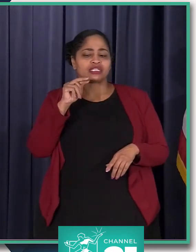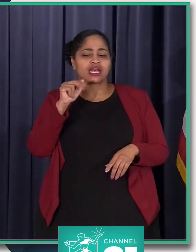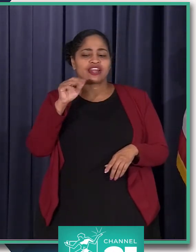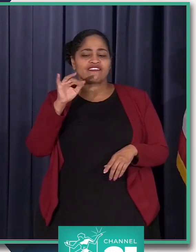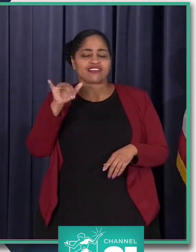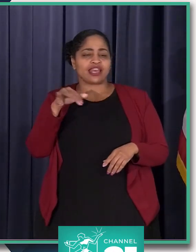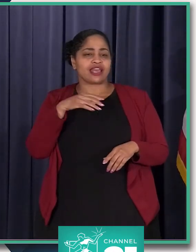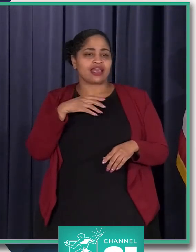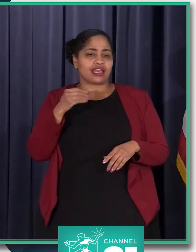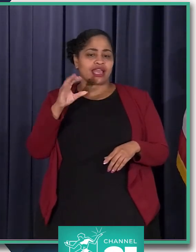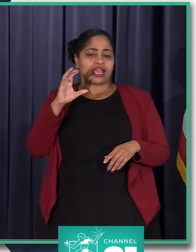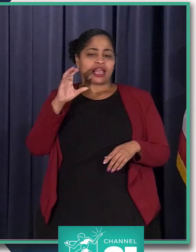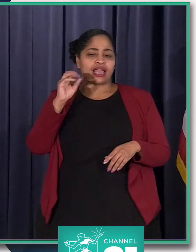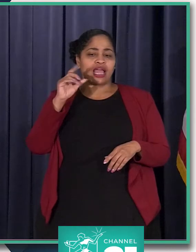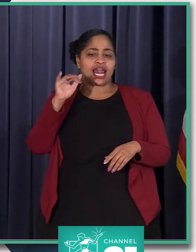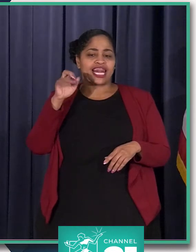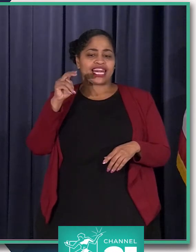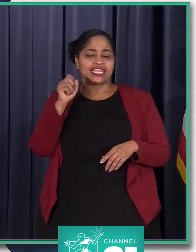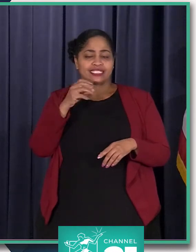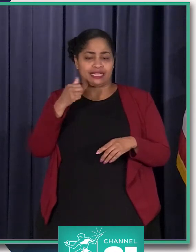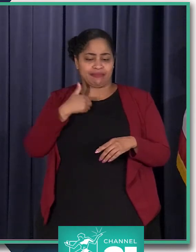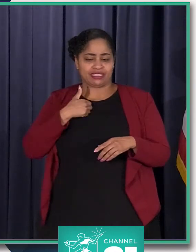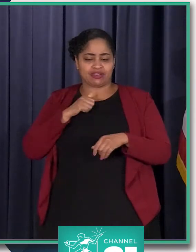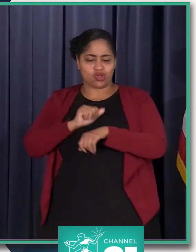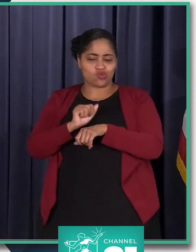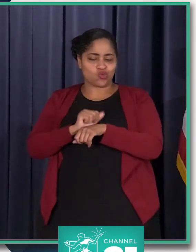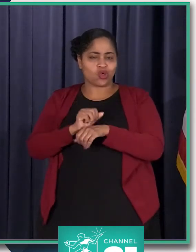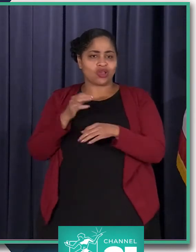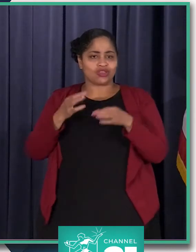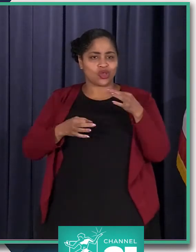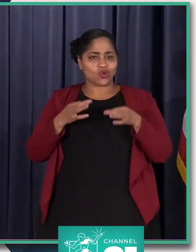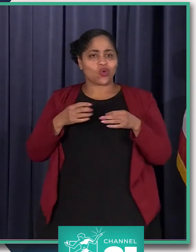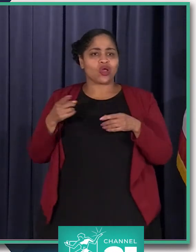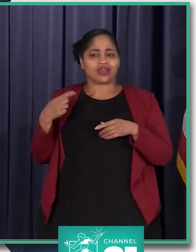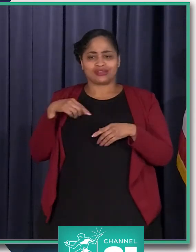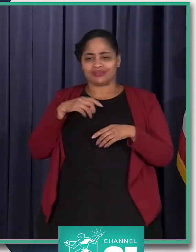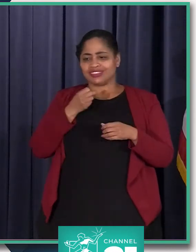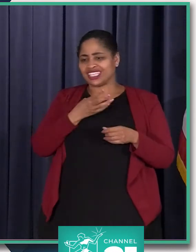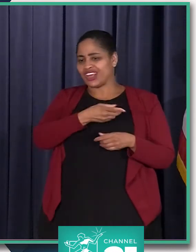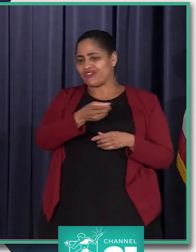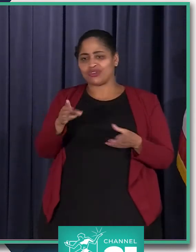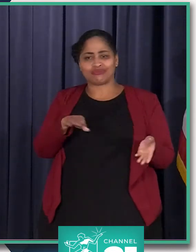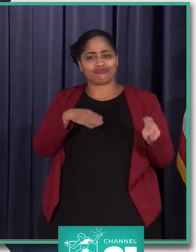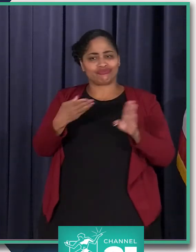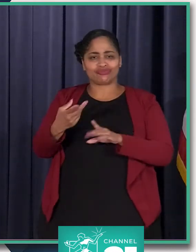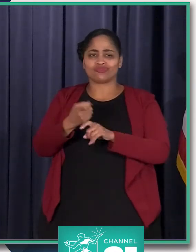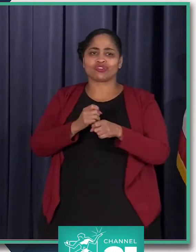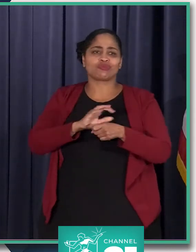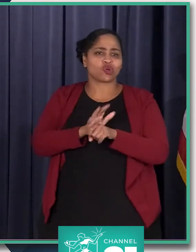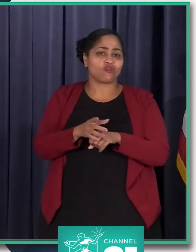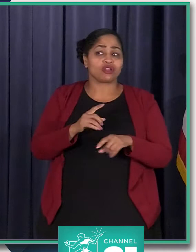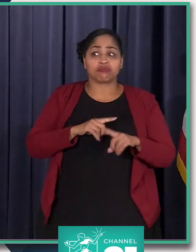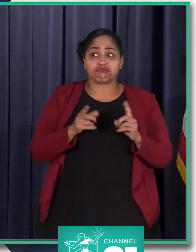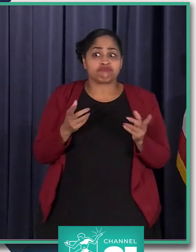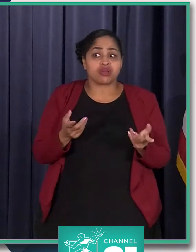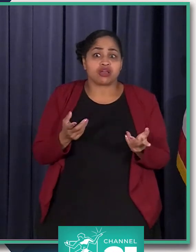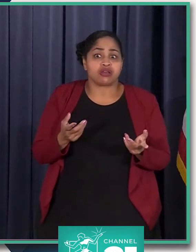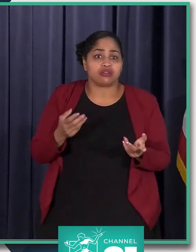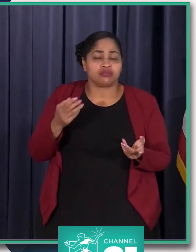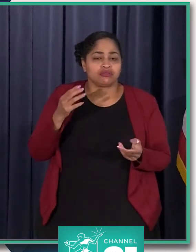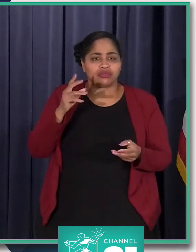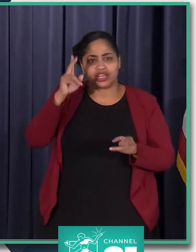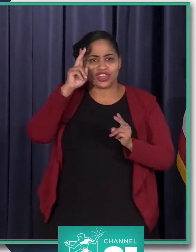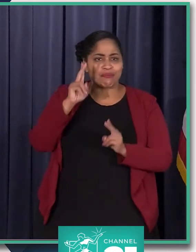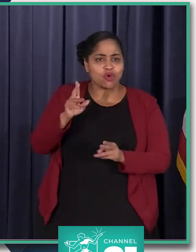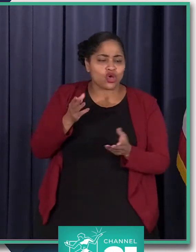court together, and several other people that I knew from the dance community passed away as a result of COVID. But the memorial